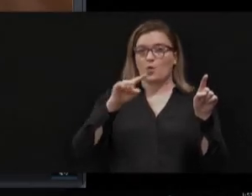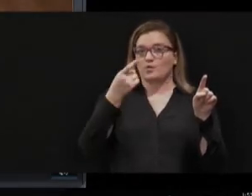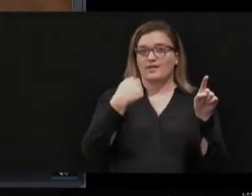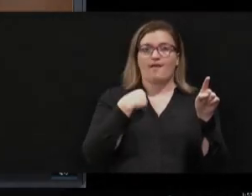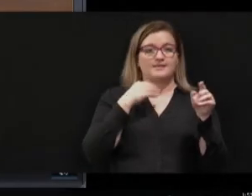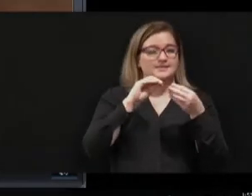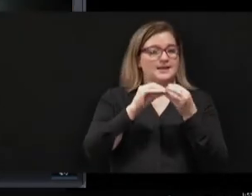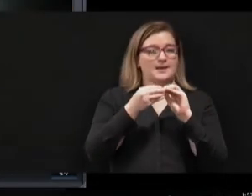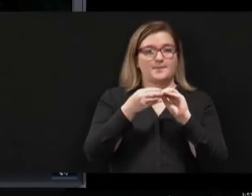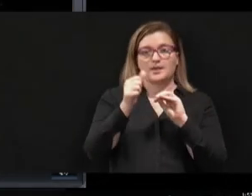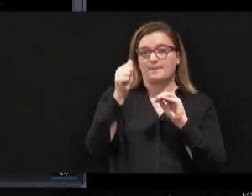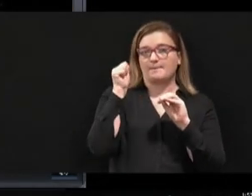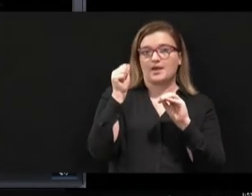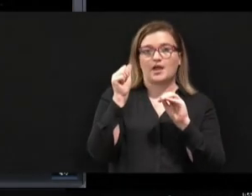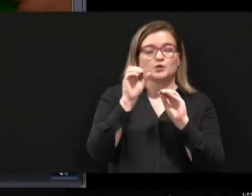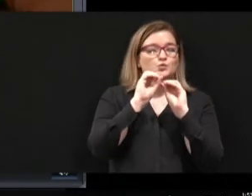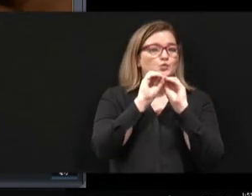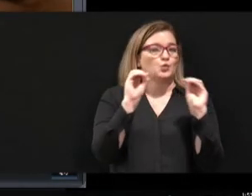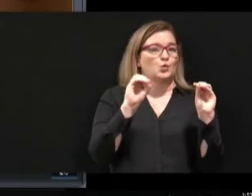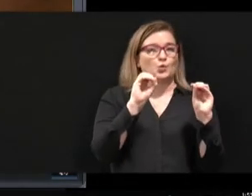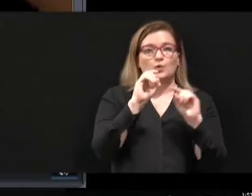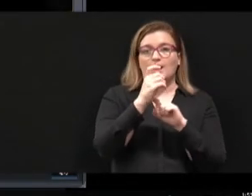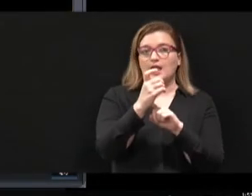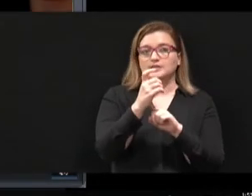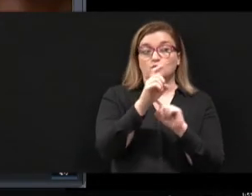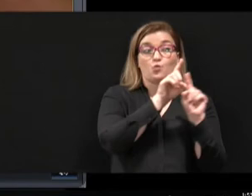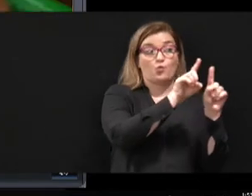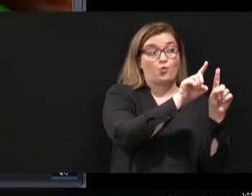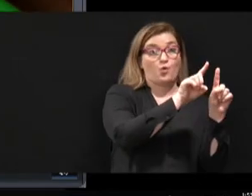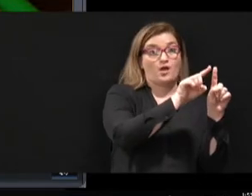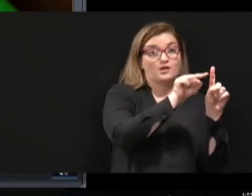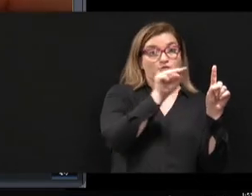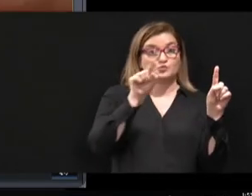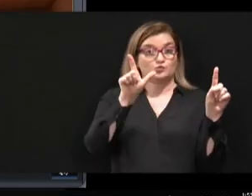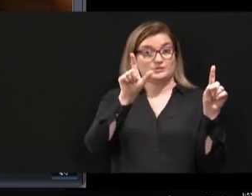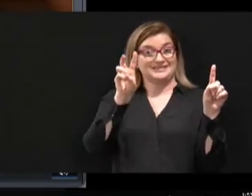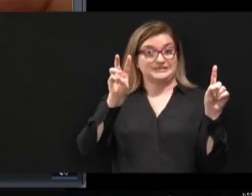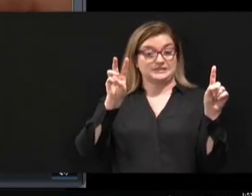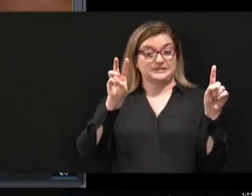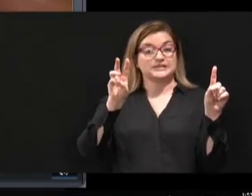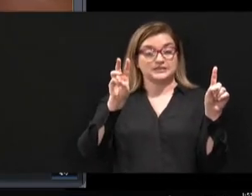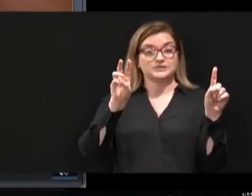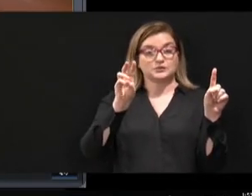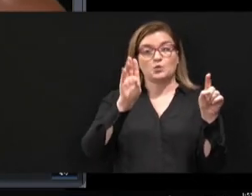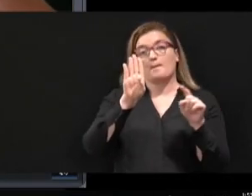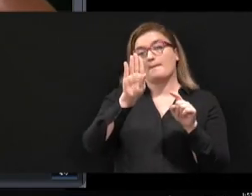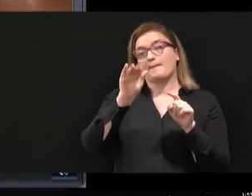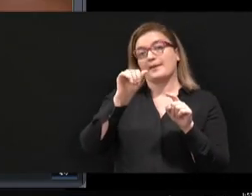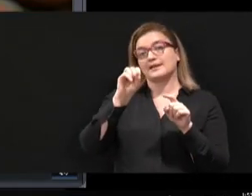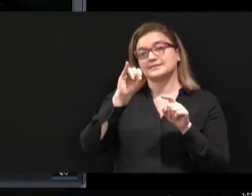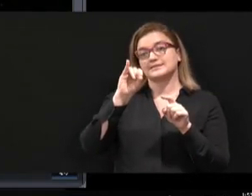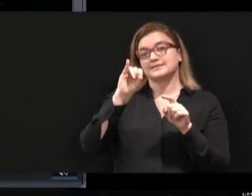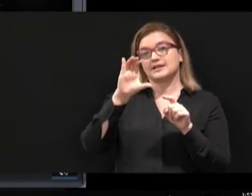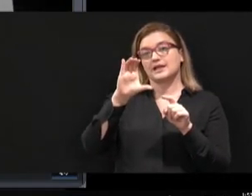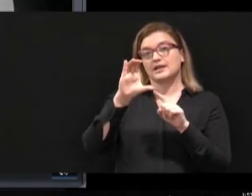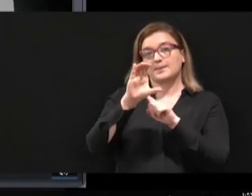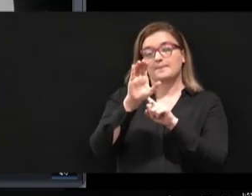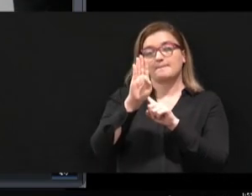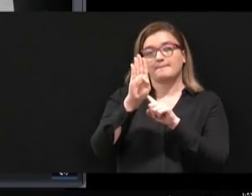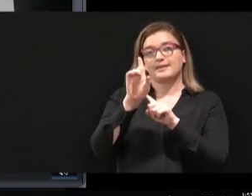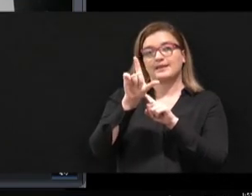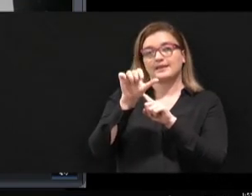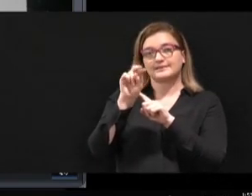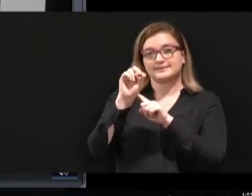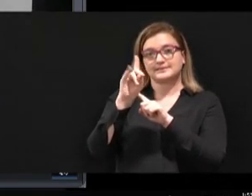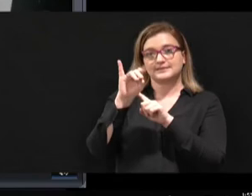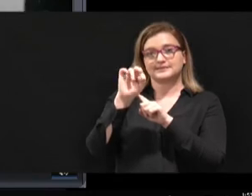does not have S with it. 1 to 26, as well as 27 to 31. So